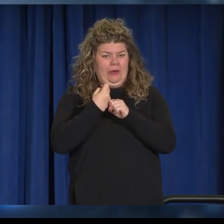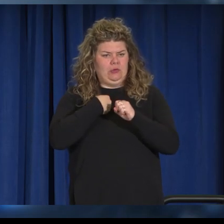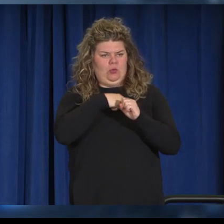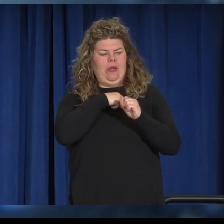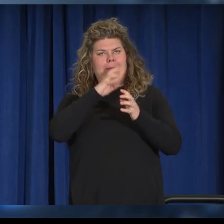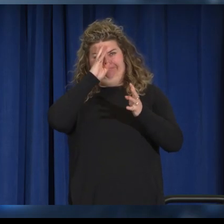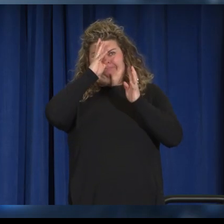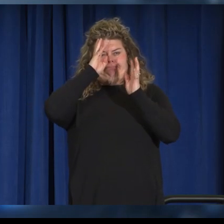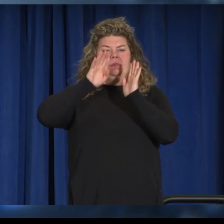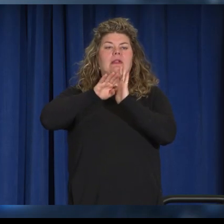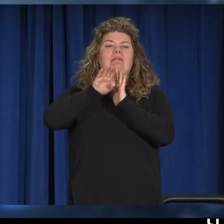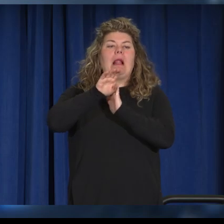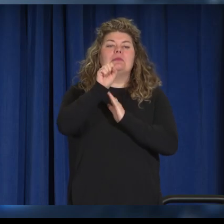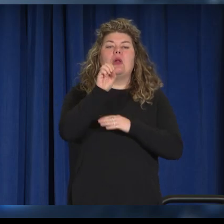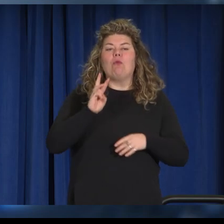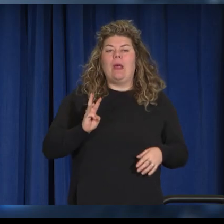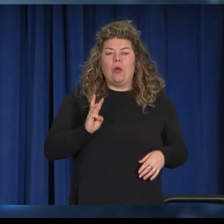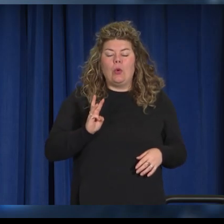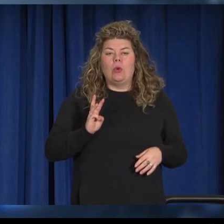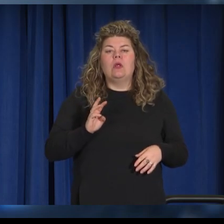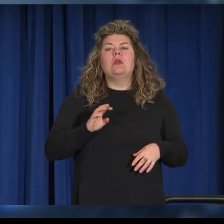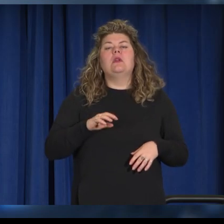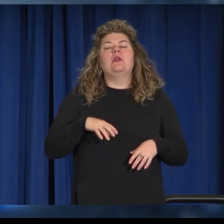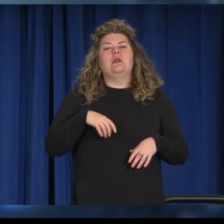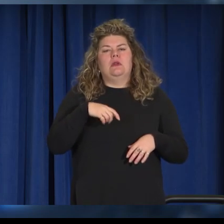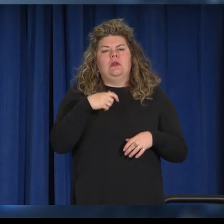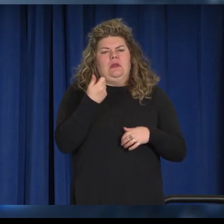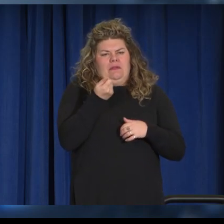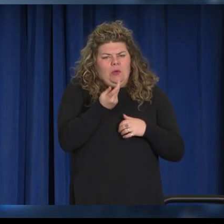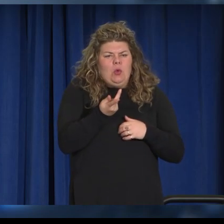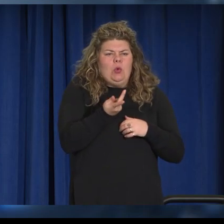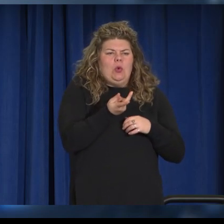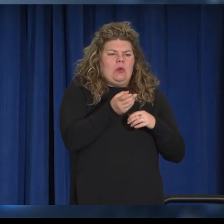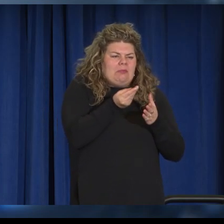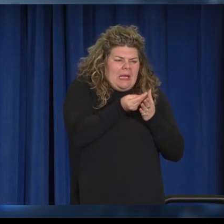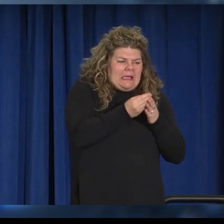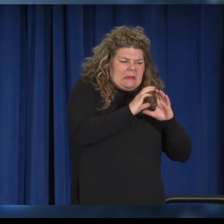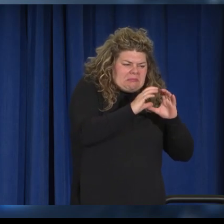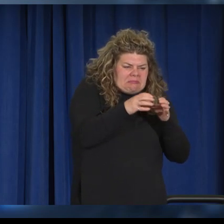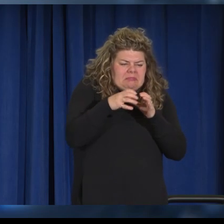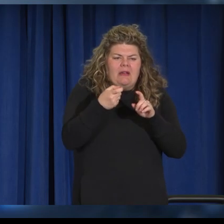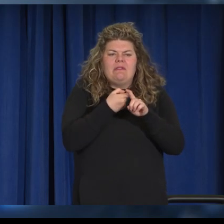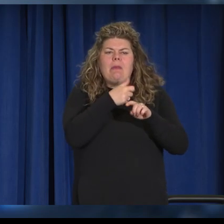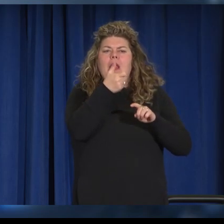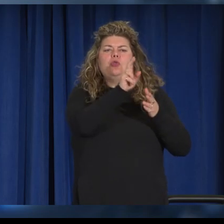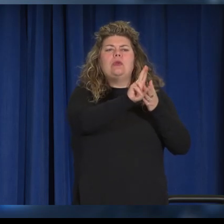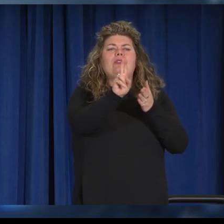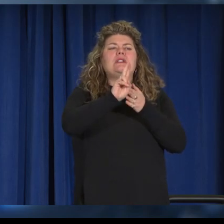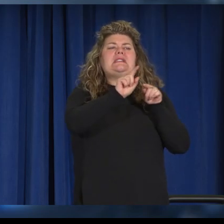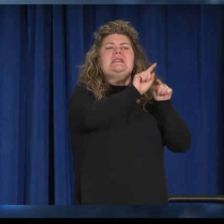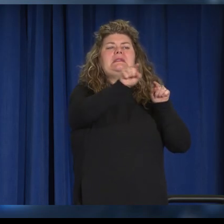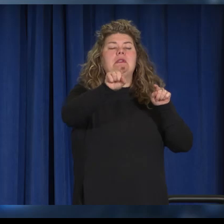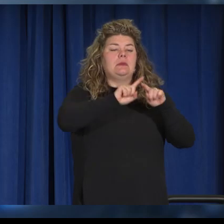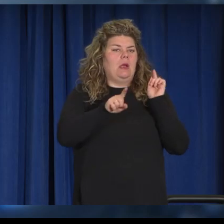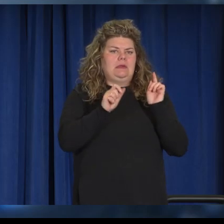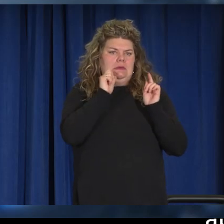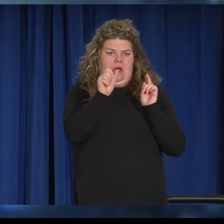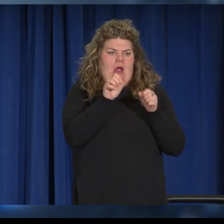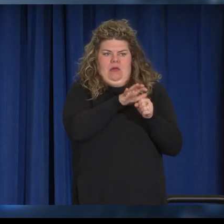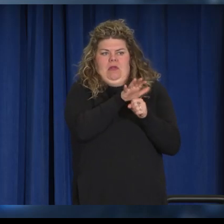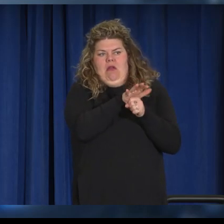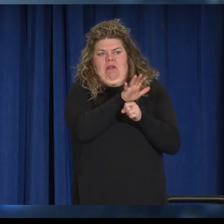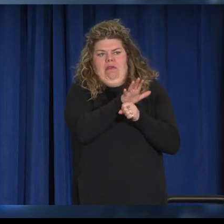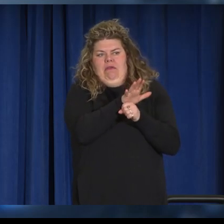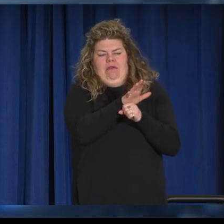software, and we got some small pots of funding from universities, but it wasn't enough to sustain us, and it sort of fizzled